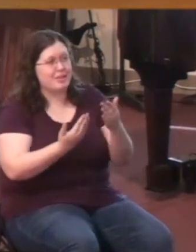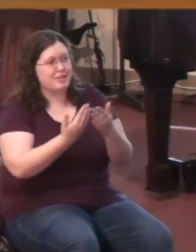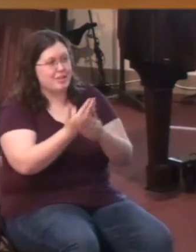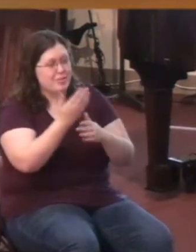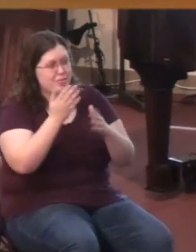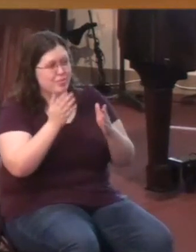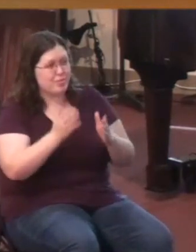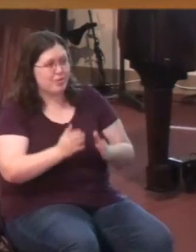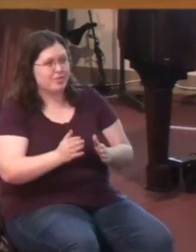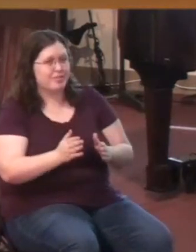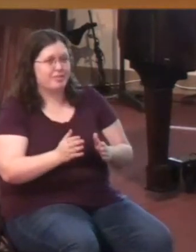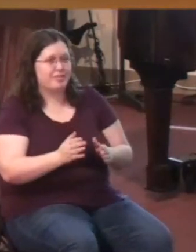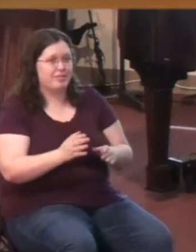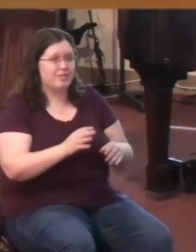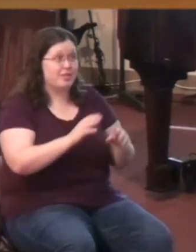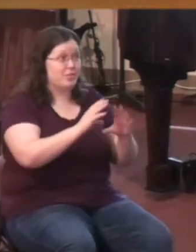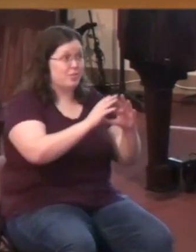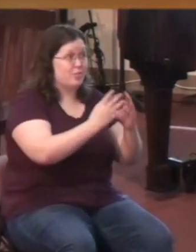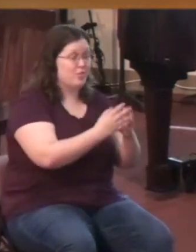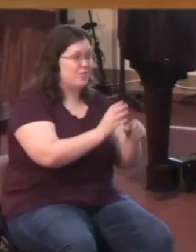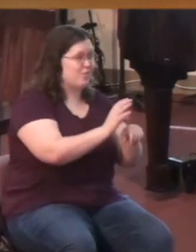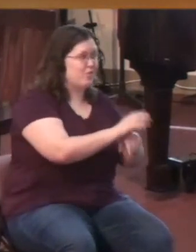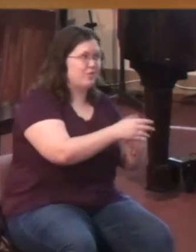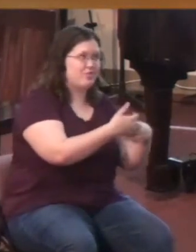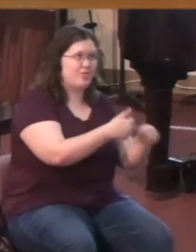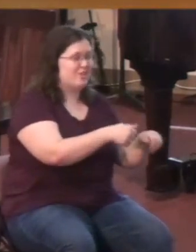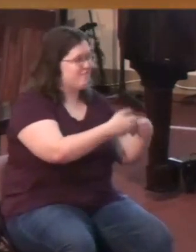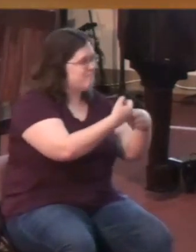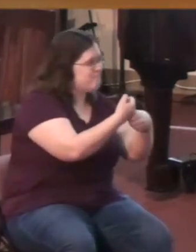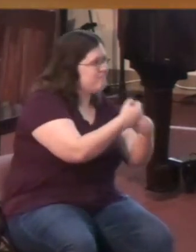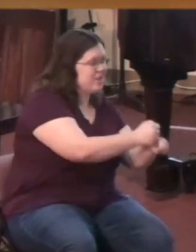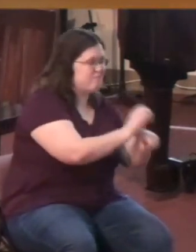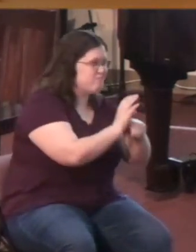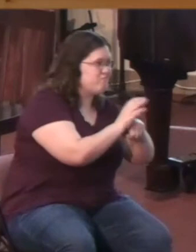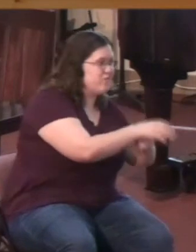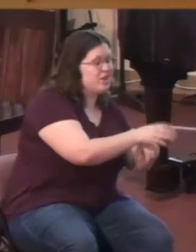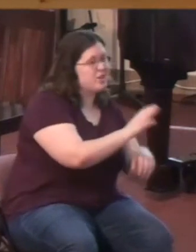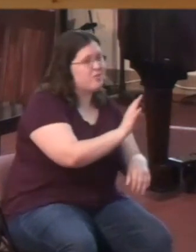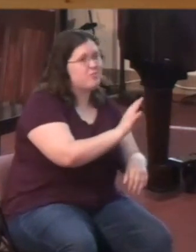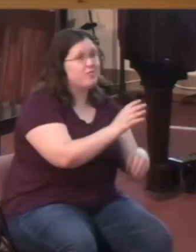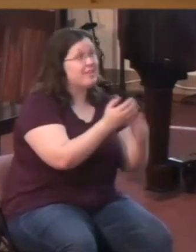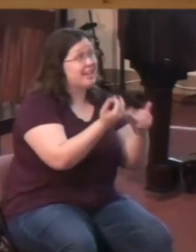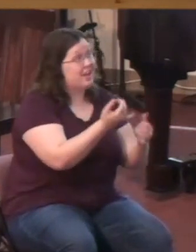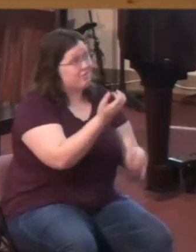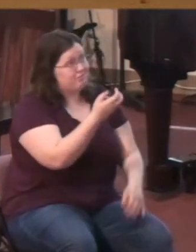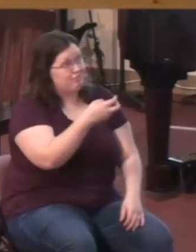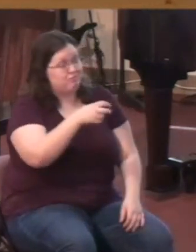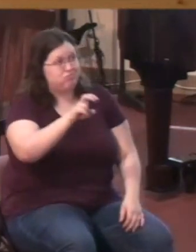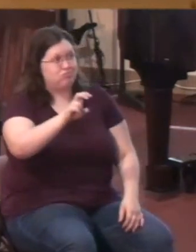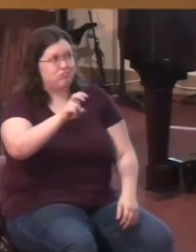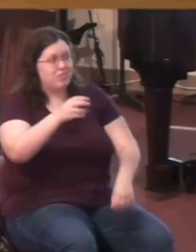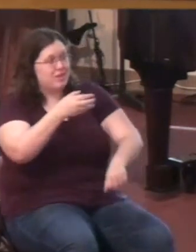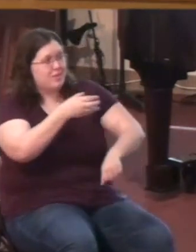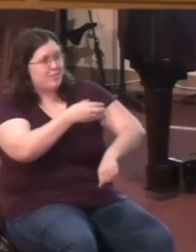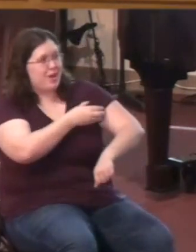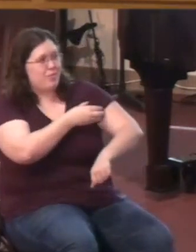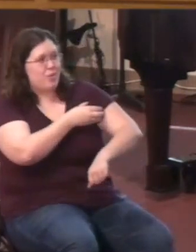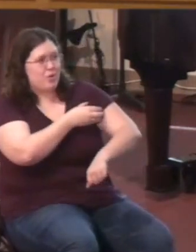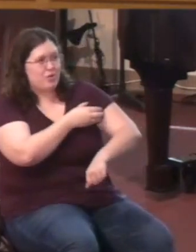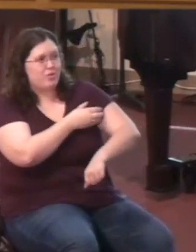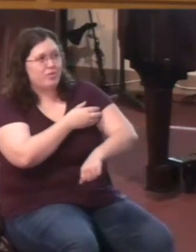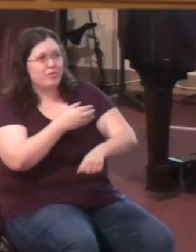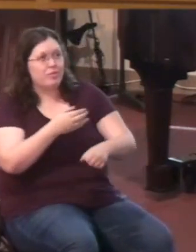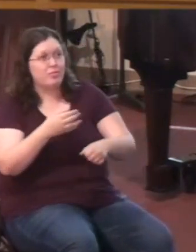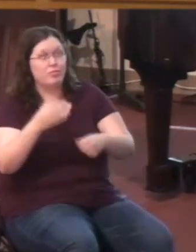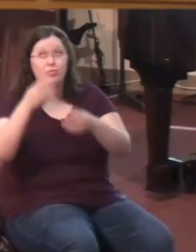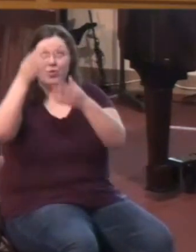of force, trying to make things happen, and move into a level of power, which is more divinely